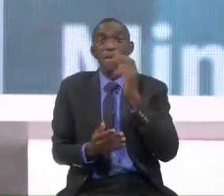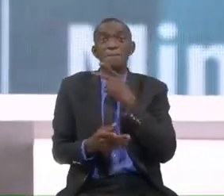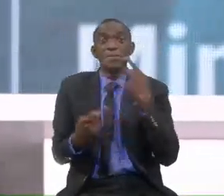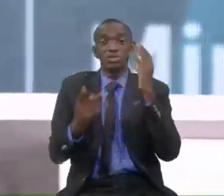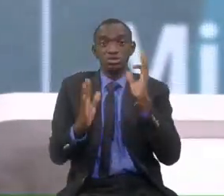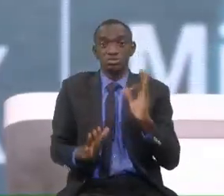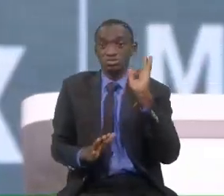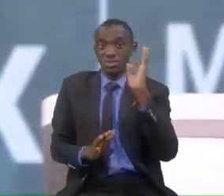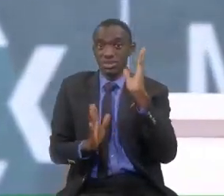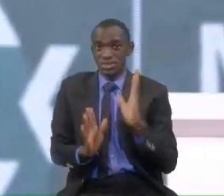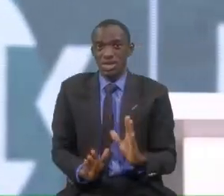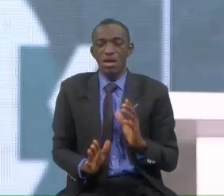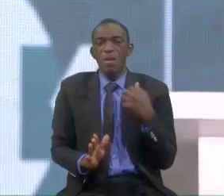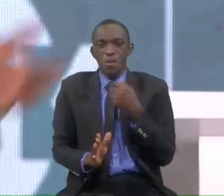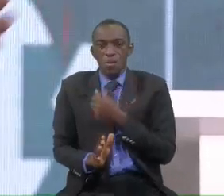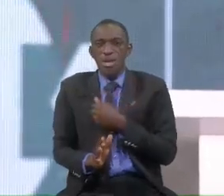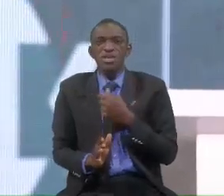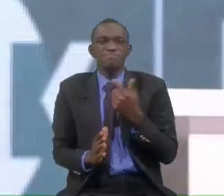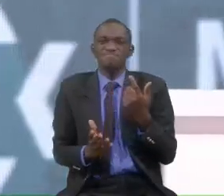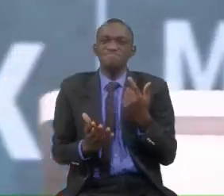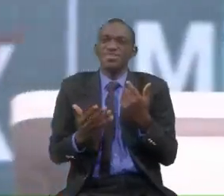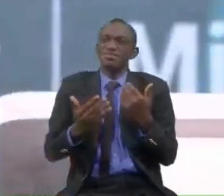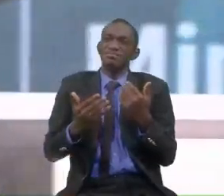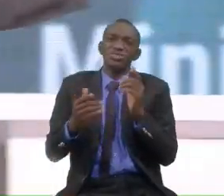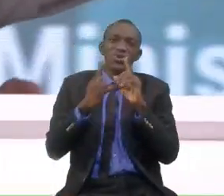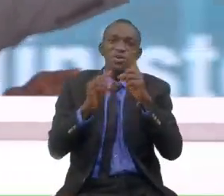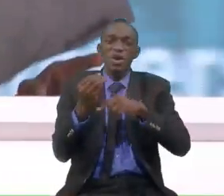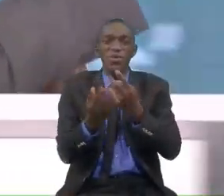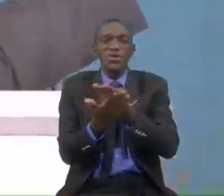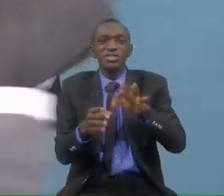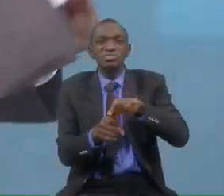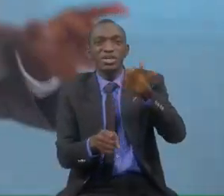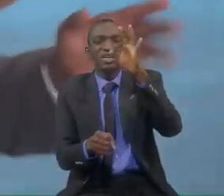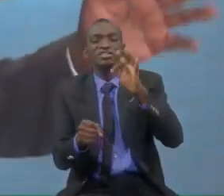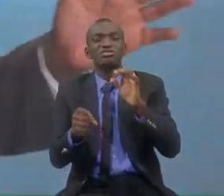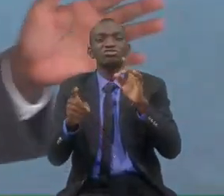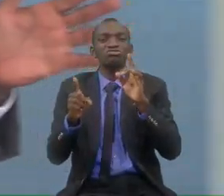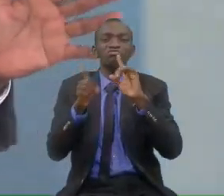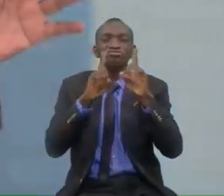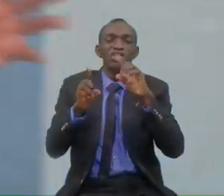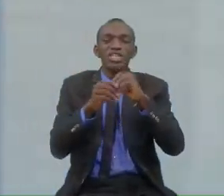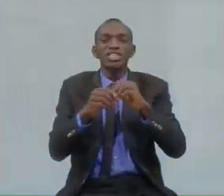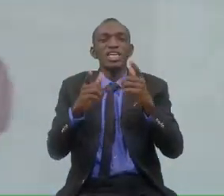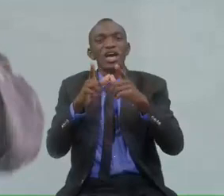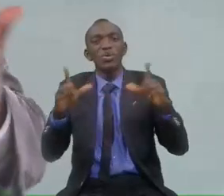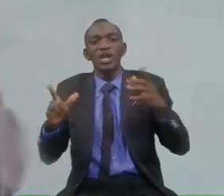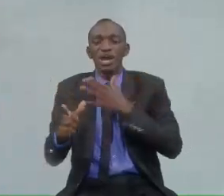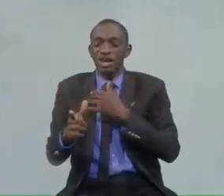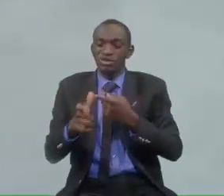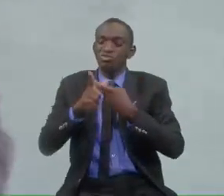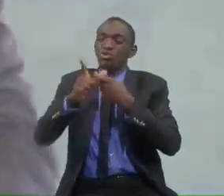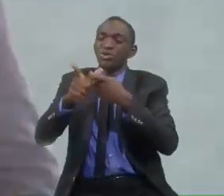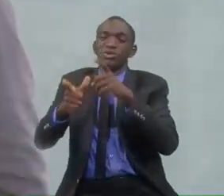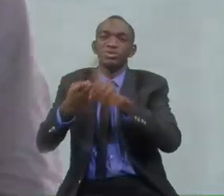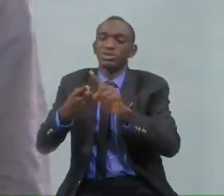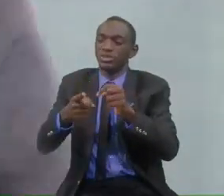and the Holy Ghost will talk in tongues and pray in tongues and run to the edge of the building, speaking in tongues,